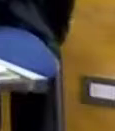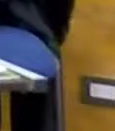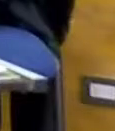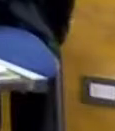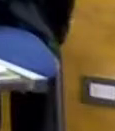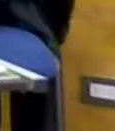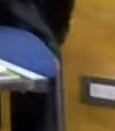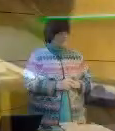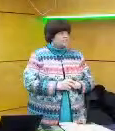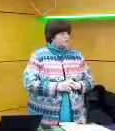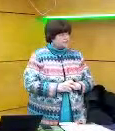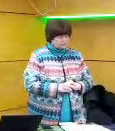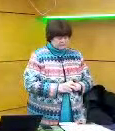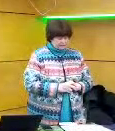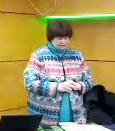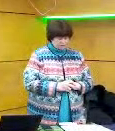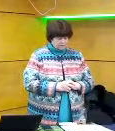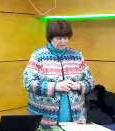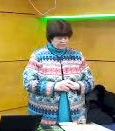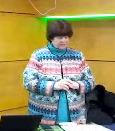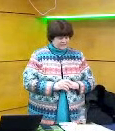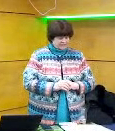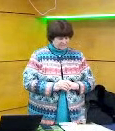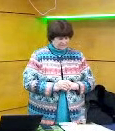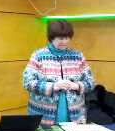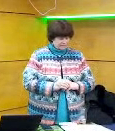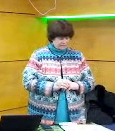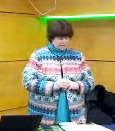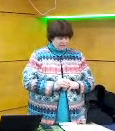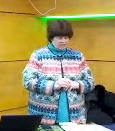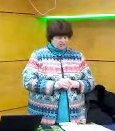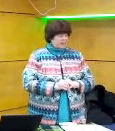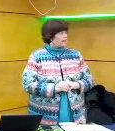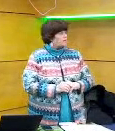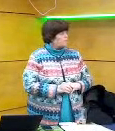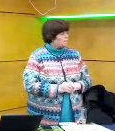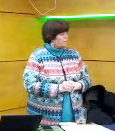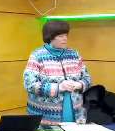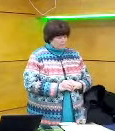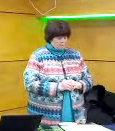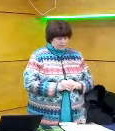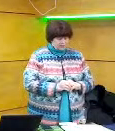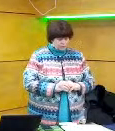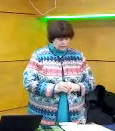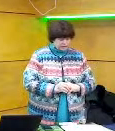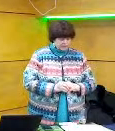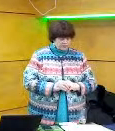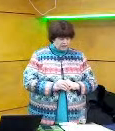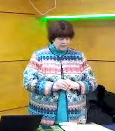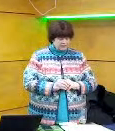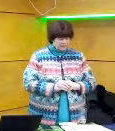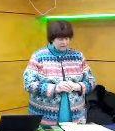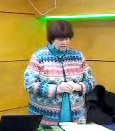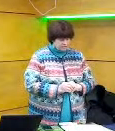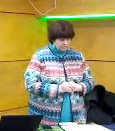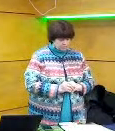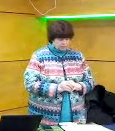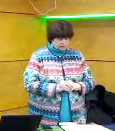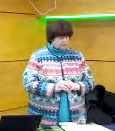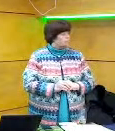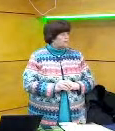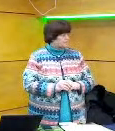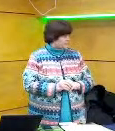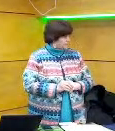The Princess Royal did visit Chile in 2018, and she had a meeting with Jonathan Cullen,